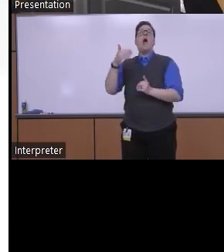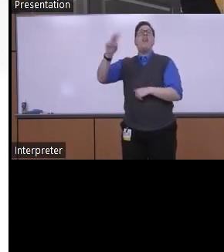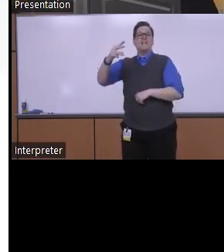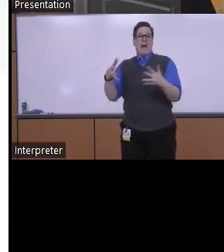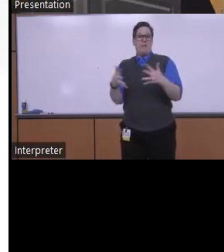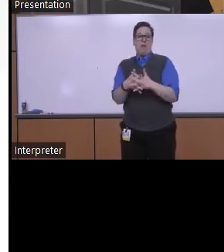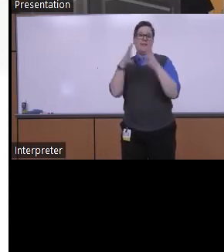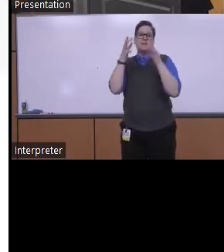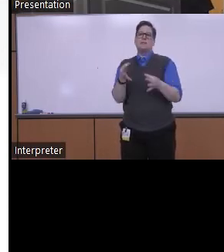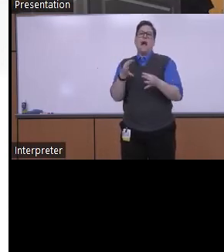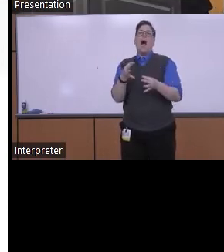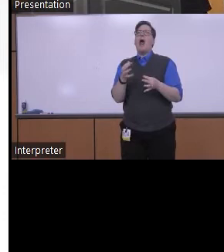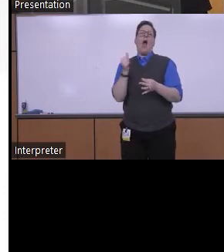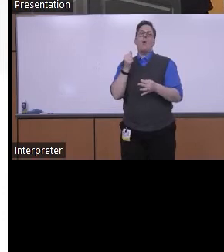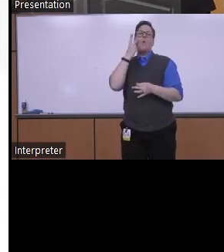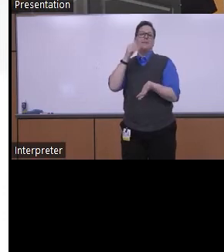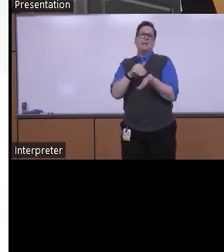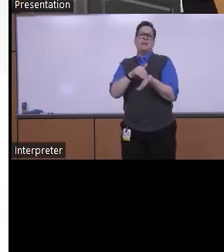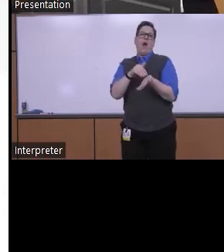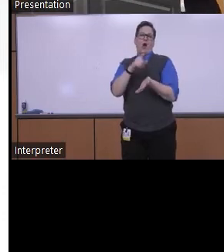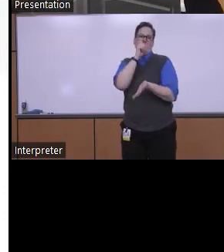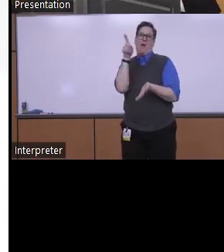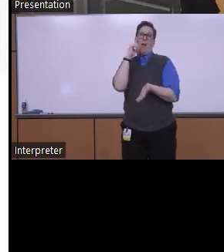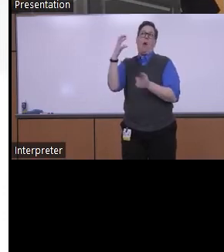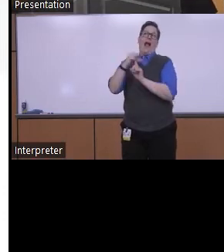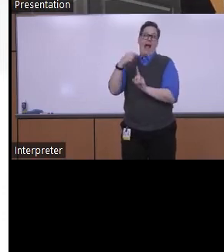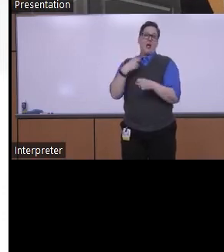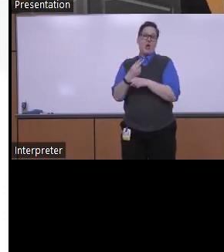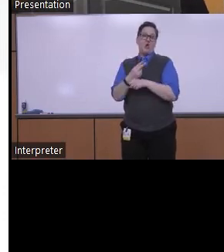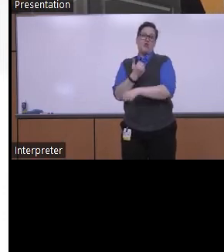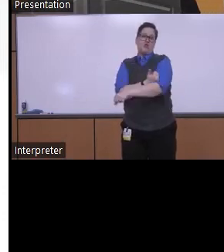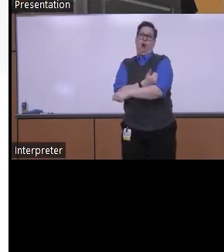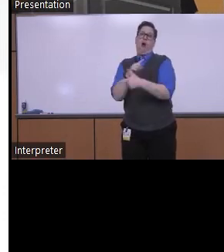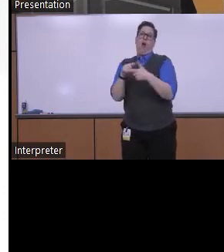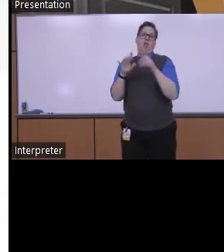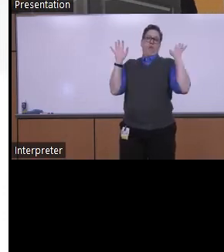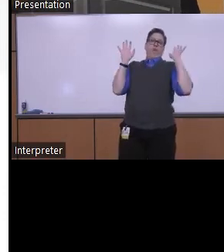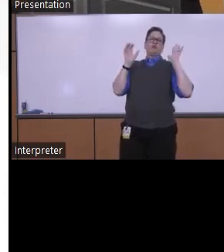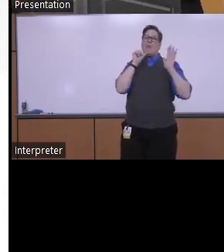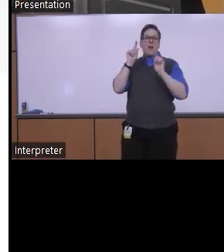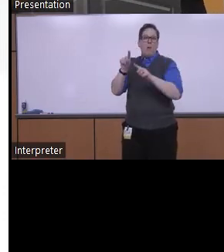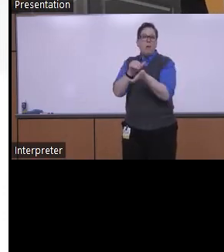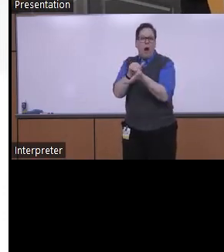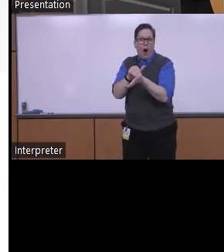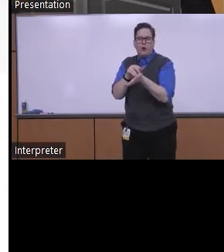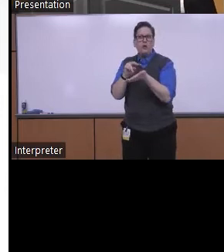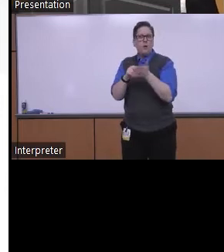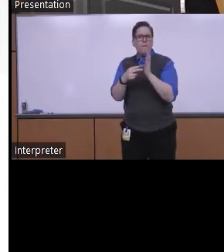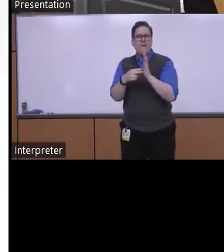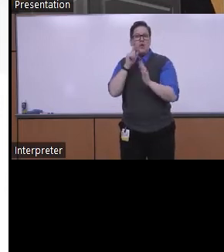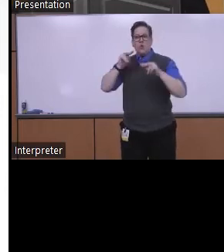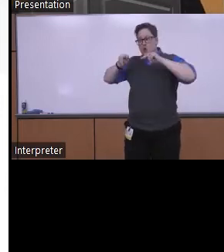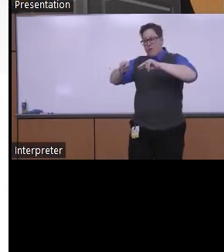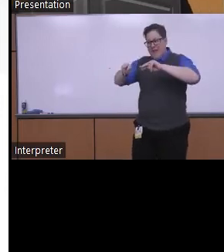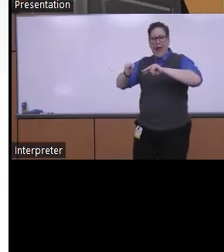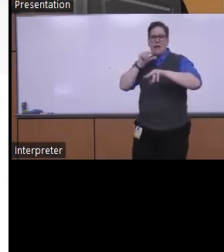services for their second pregnancy to not have that outcome. So we're deterring people from actually getting services that were helpful in a system that really provides mainly surveillance and